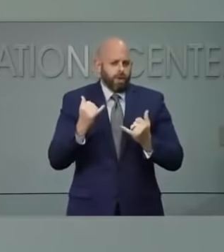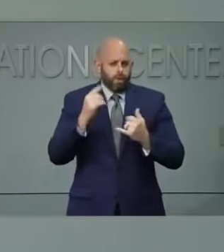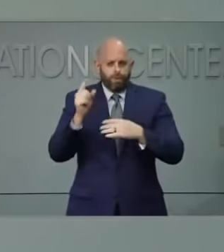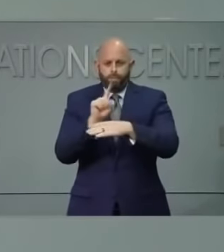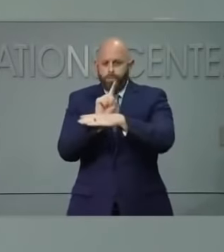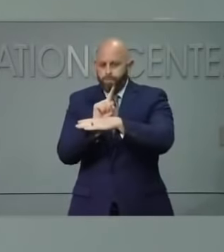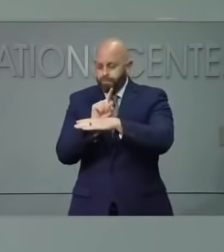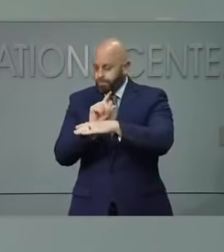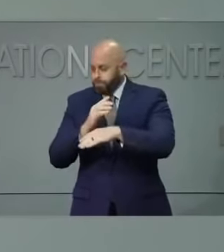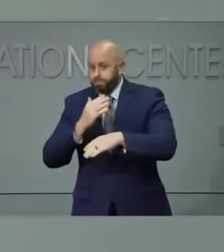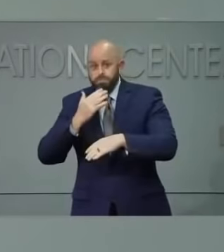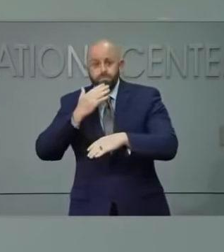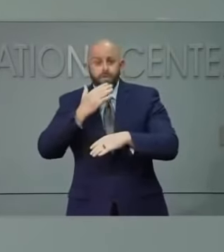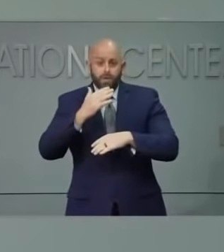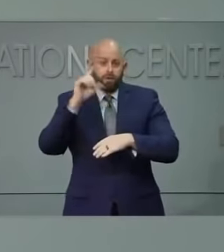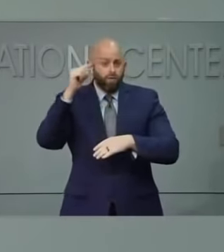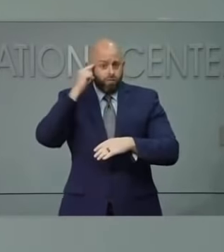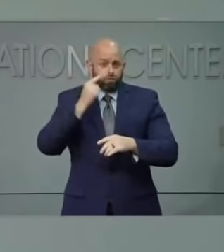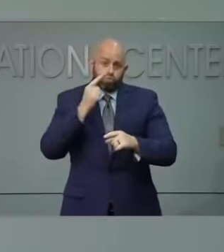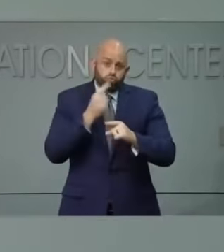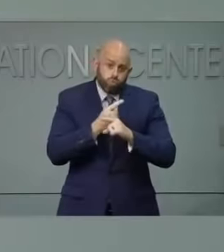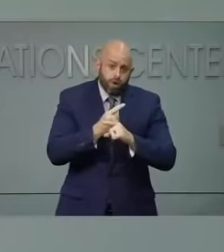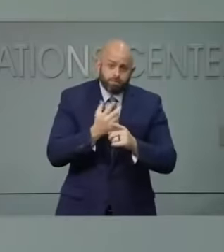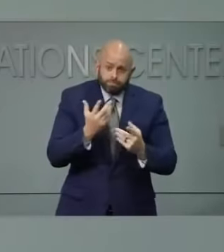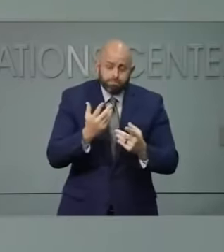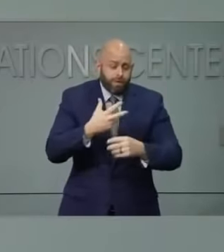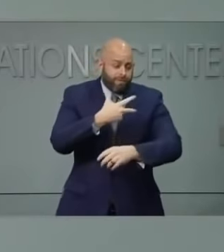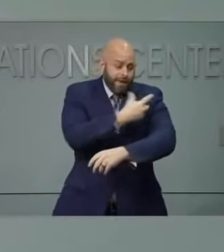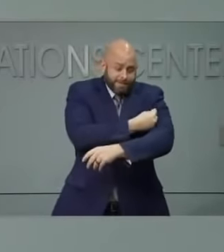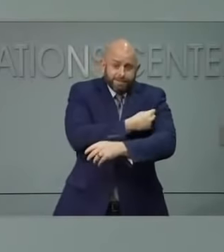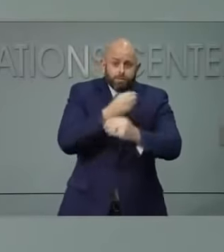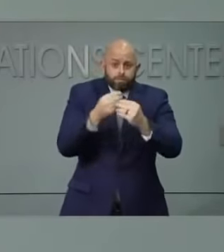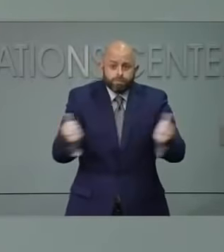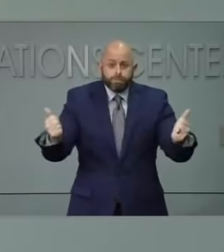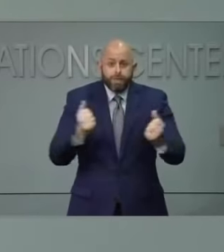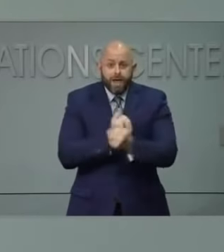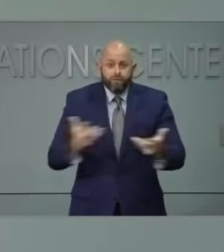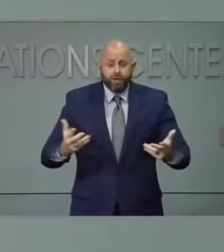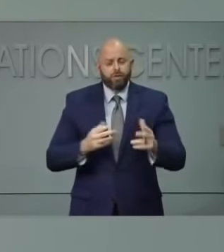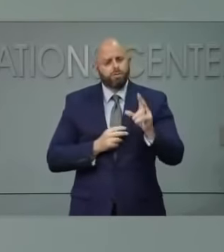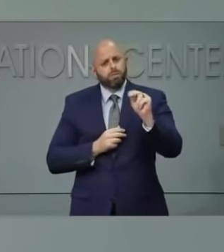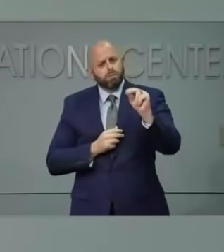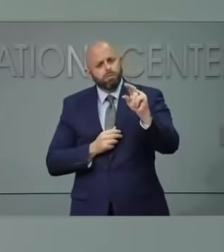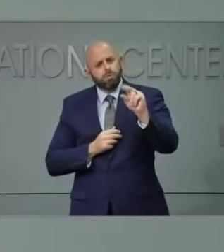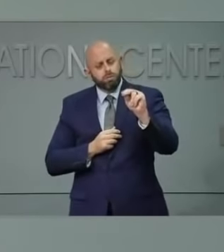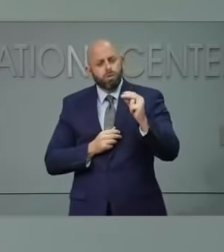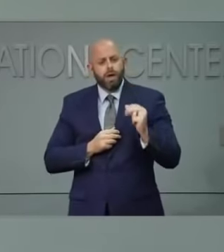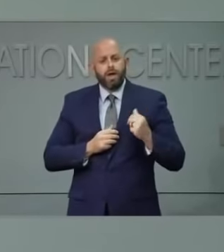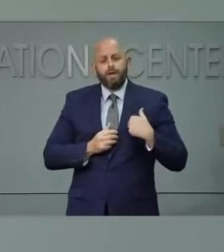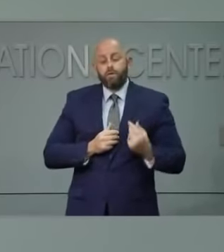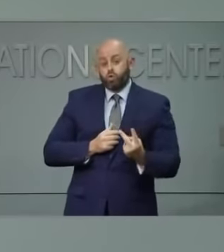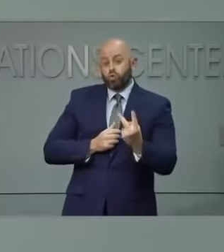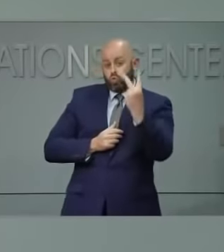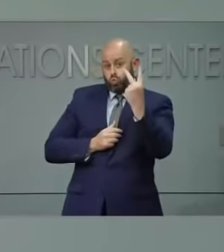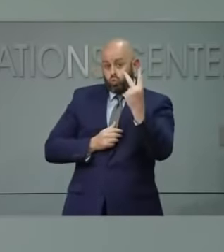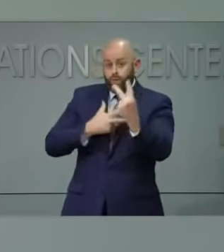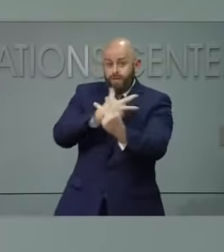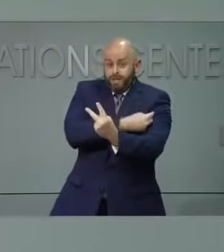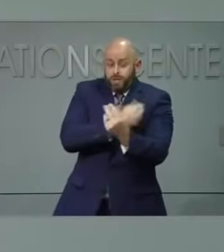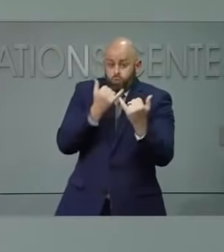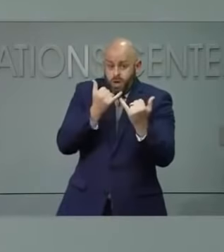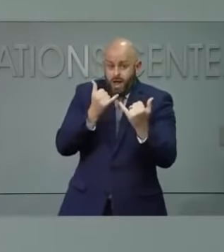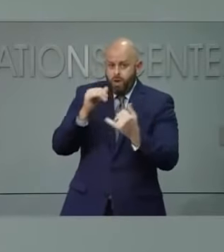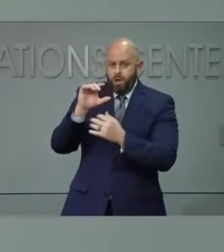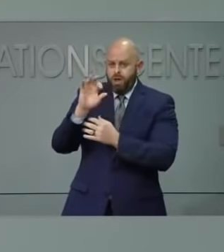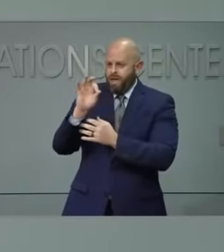Thank you, Governor. That's exactly right. And I want to remind folks that with both vaccines that are under review by the Food and Drug Administration, they